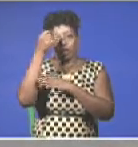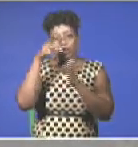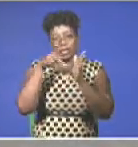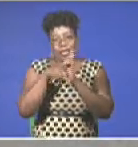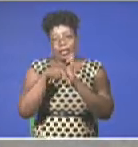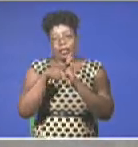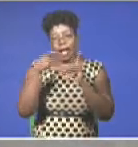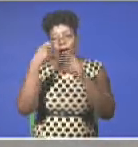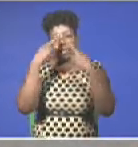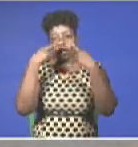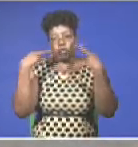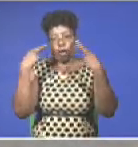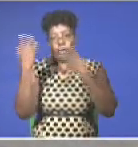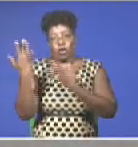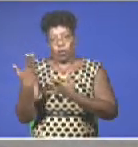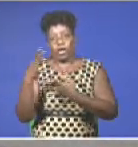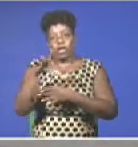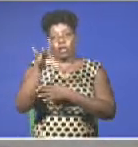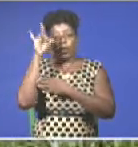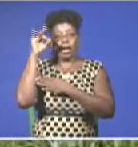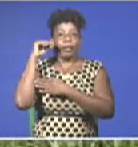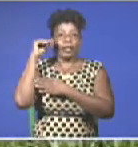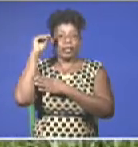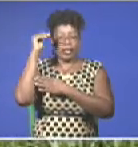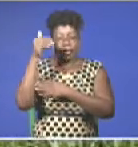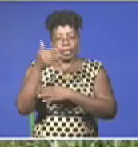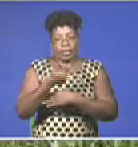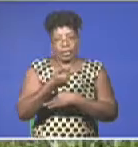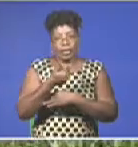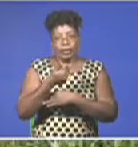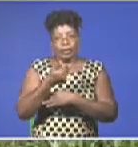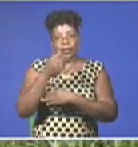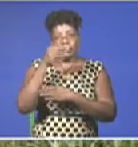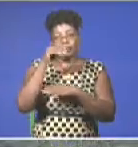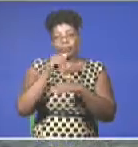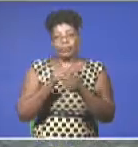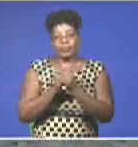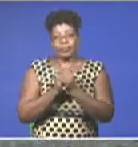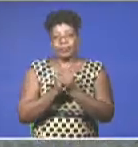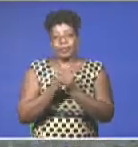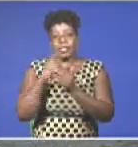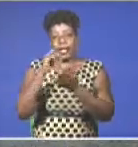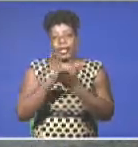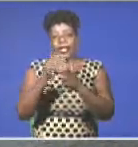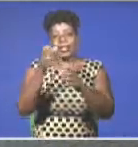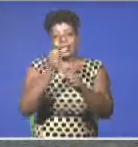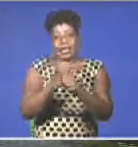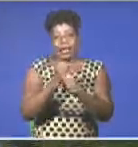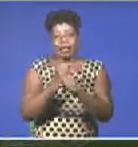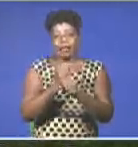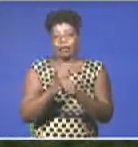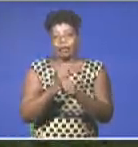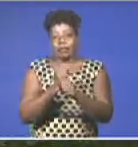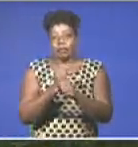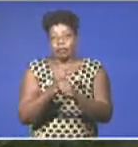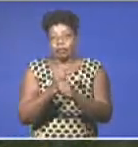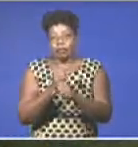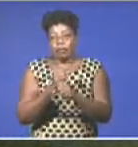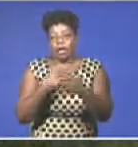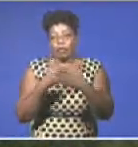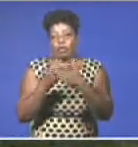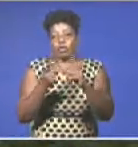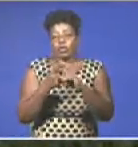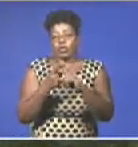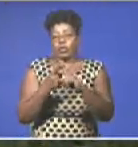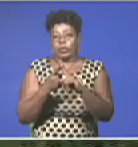armed robbery as he waited to pick up his son from the H.O. Nash Junior High School. Hall says it will take a multifaceted approach to effectively